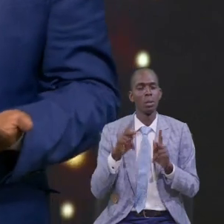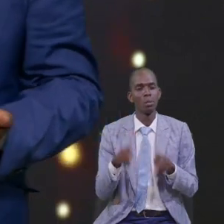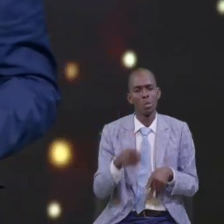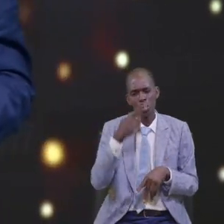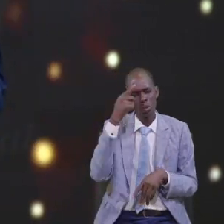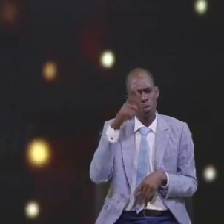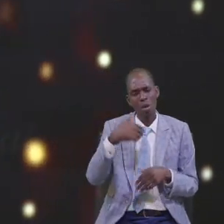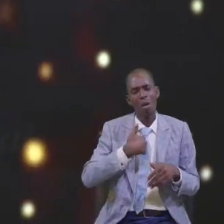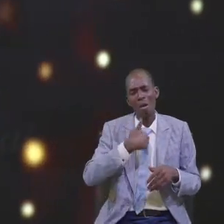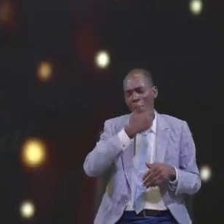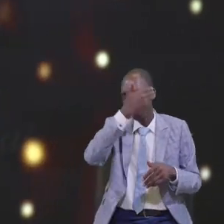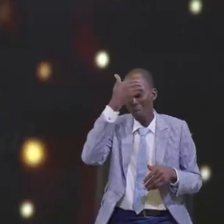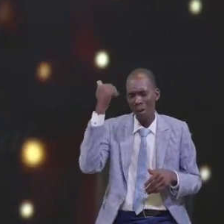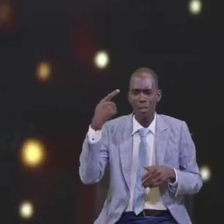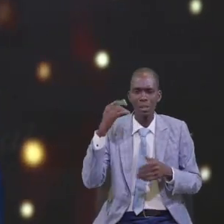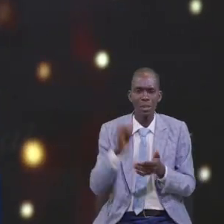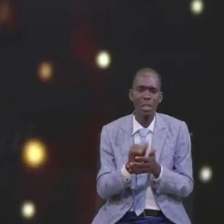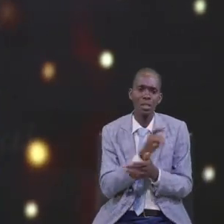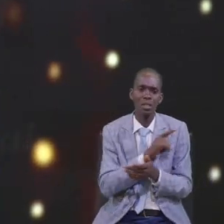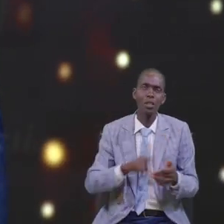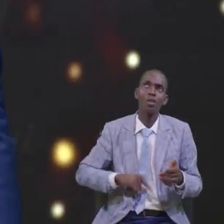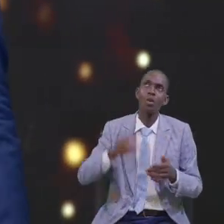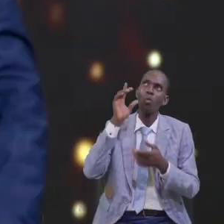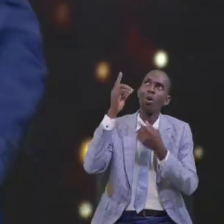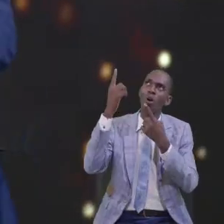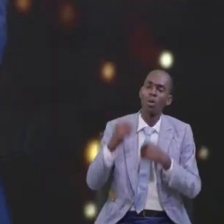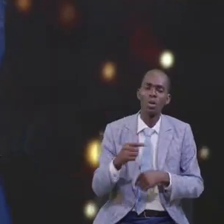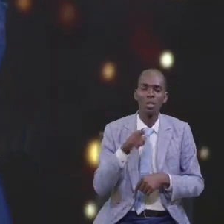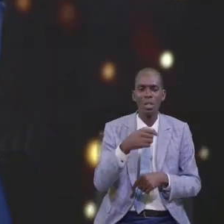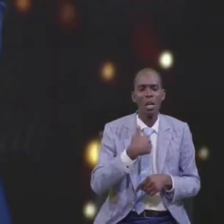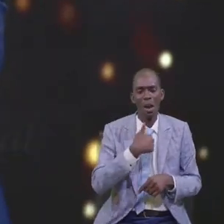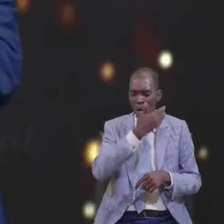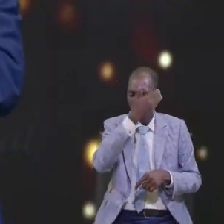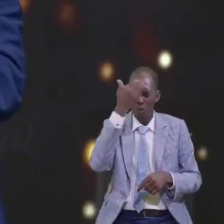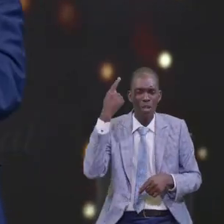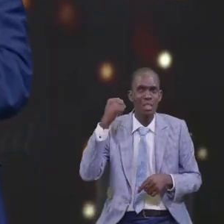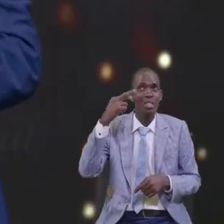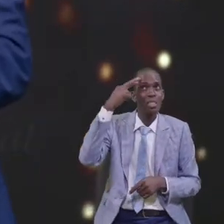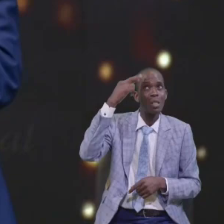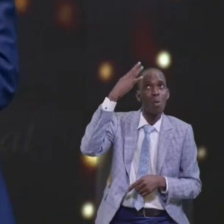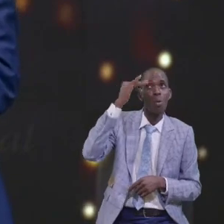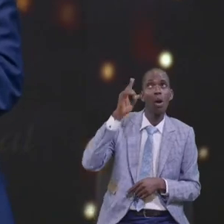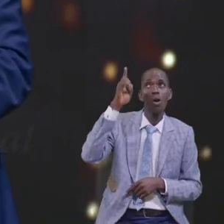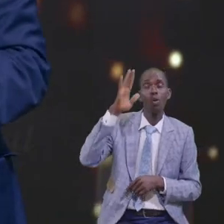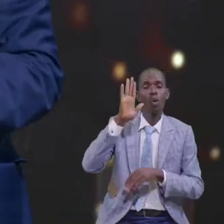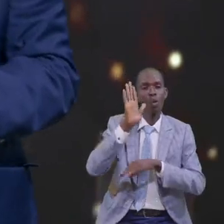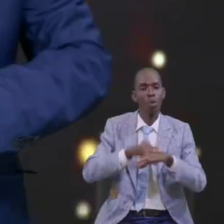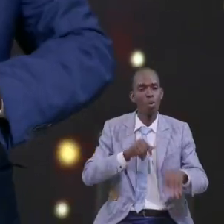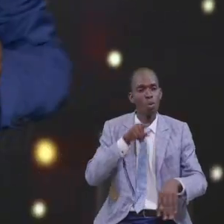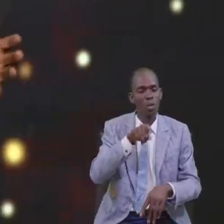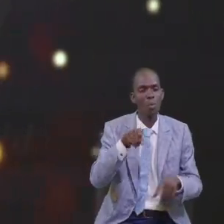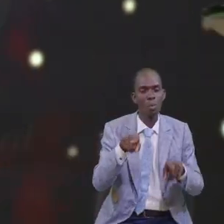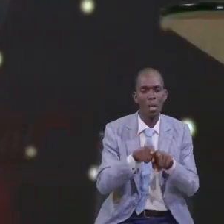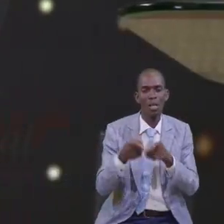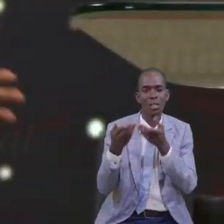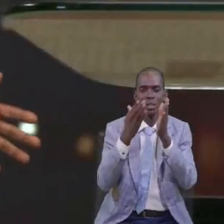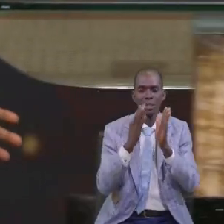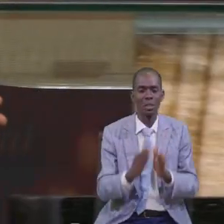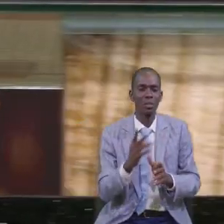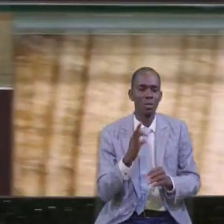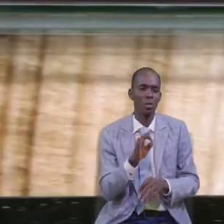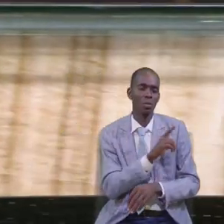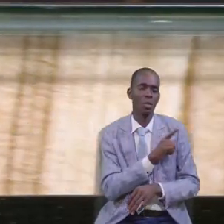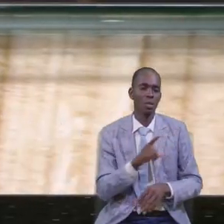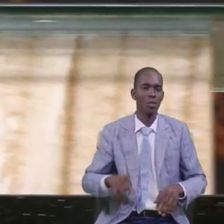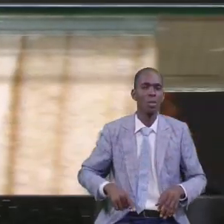forgotten the coming of the Lord. He has forgotten the purpose of his calling as a servant of the Lord. And he